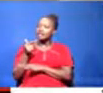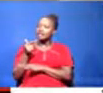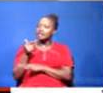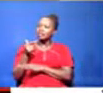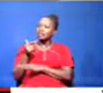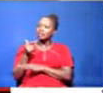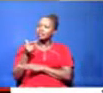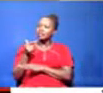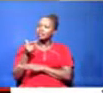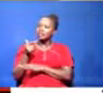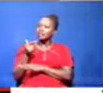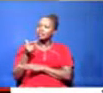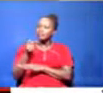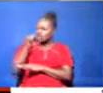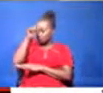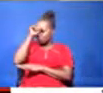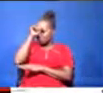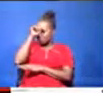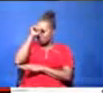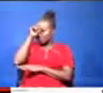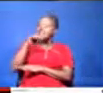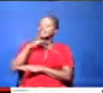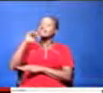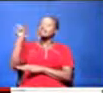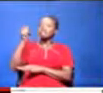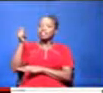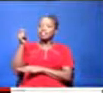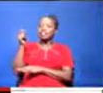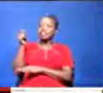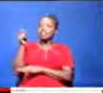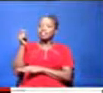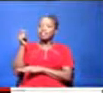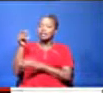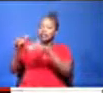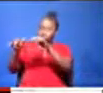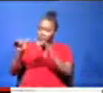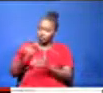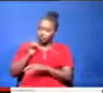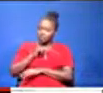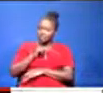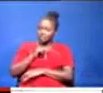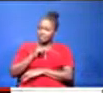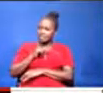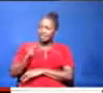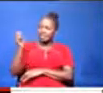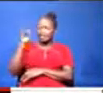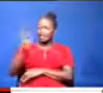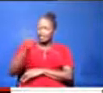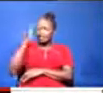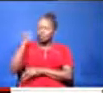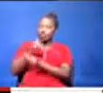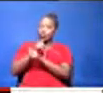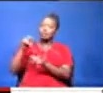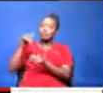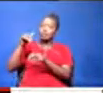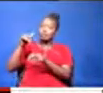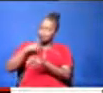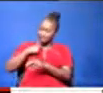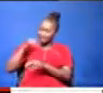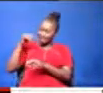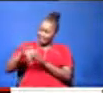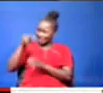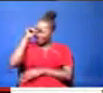the stupidity died in Kenya and was buried. Kenyans know very well that I'm not in government.